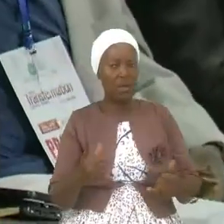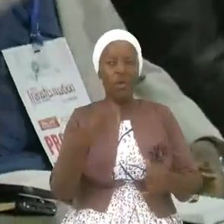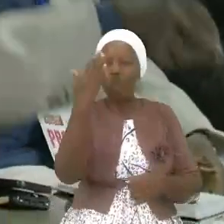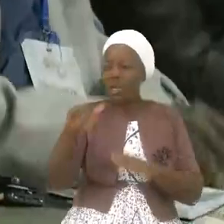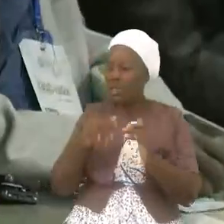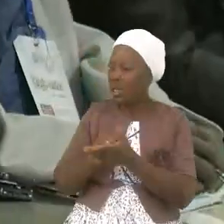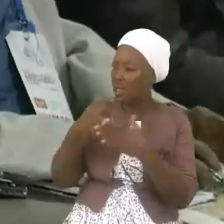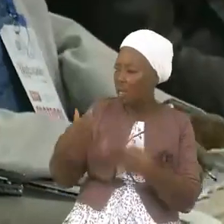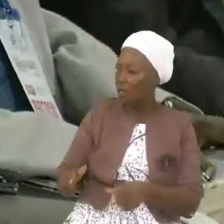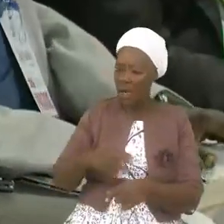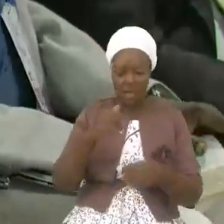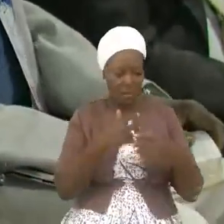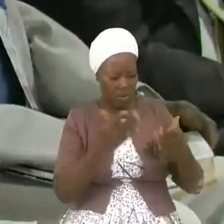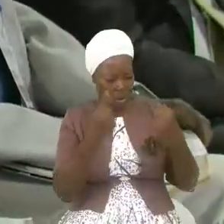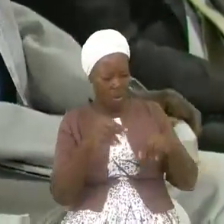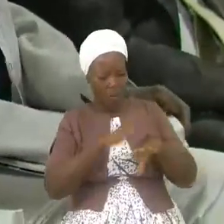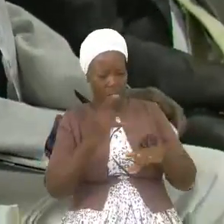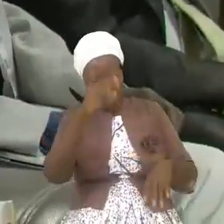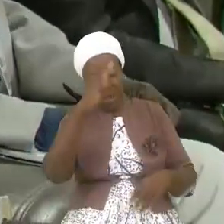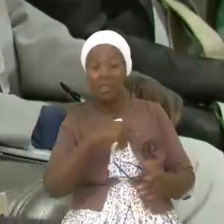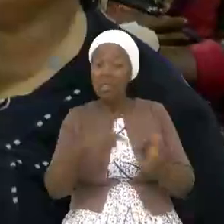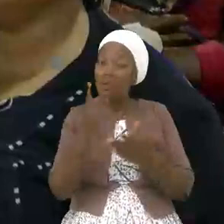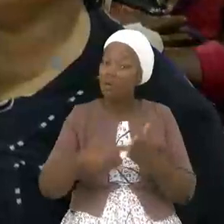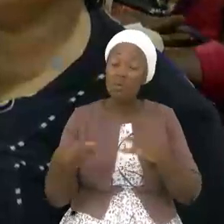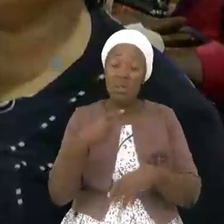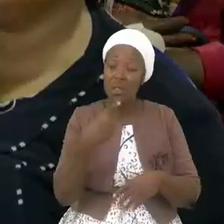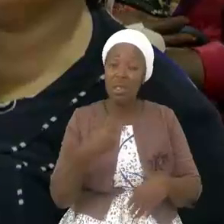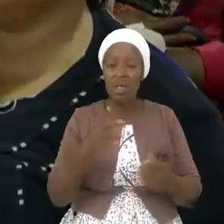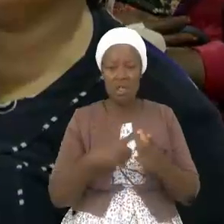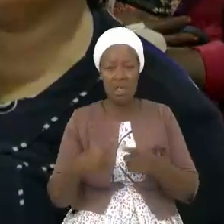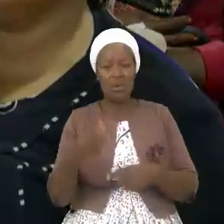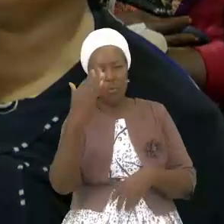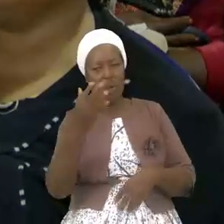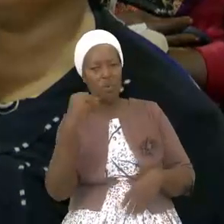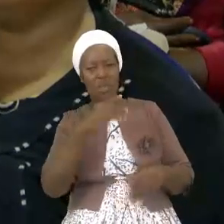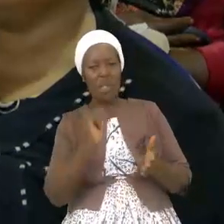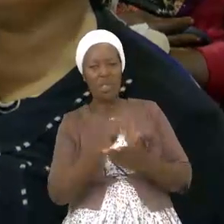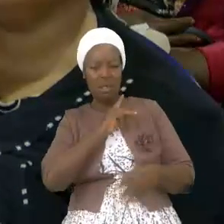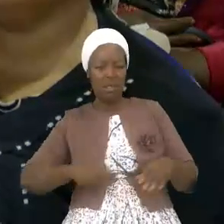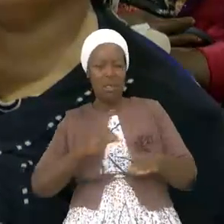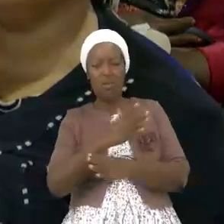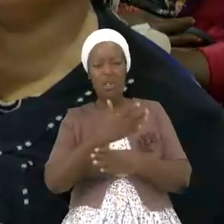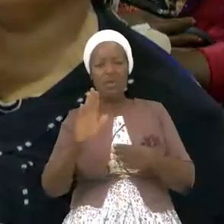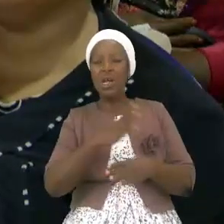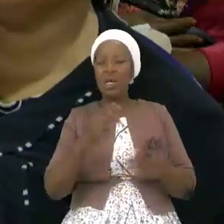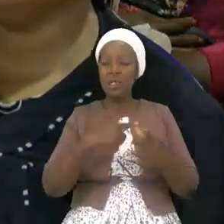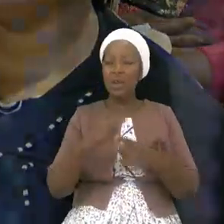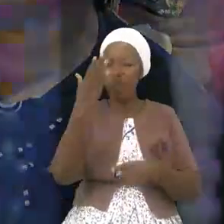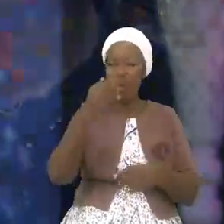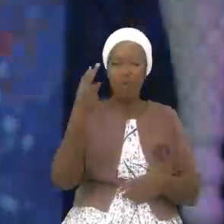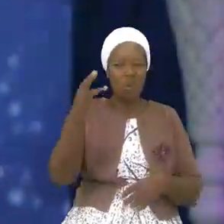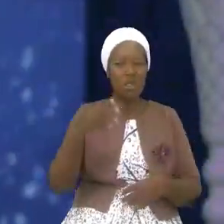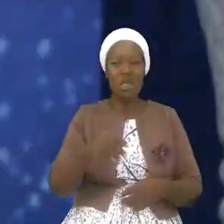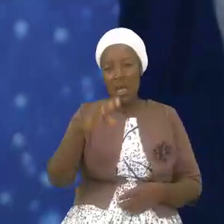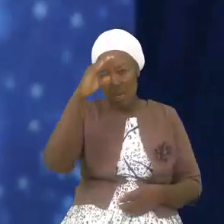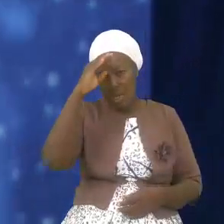Why was his kingdom divided? And why was his life finished without any mercy? That's what we're looking